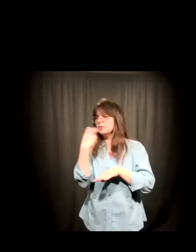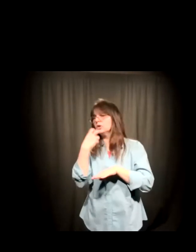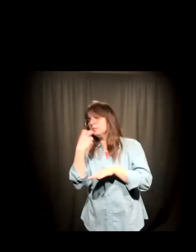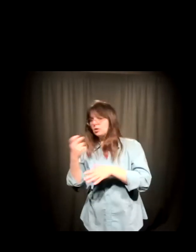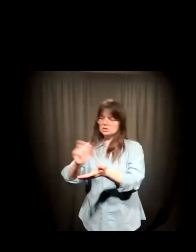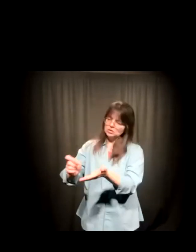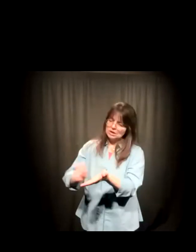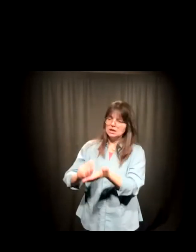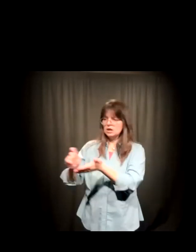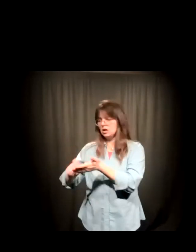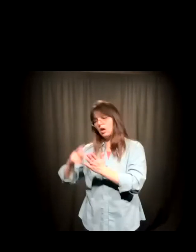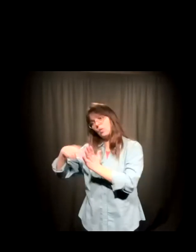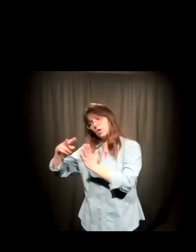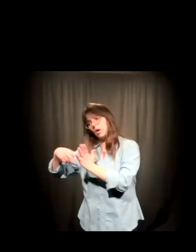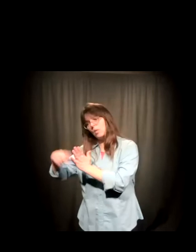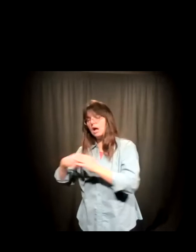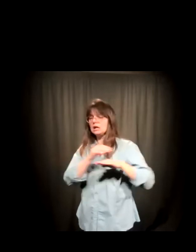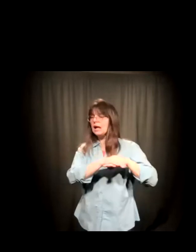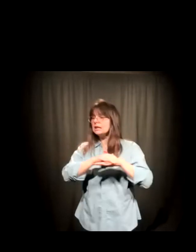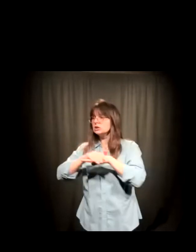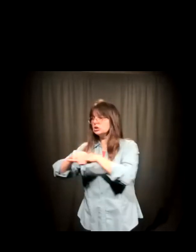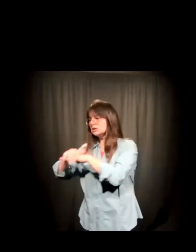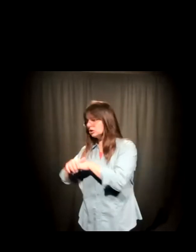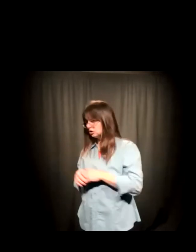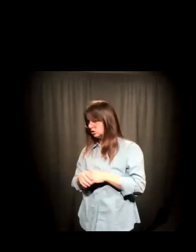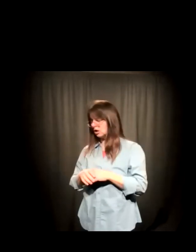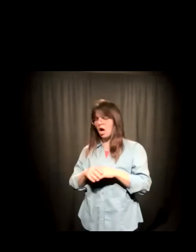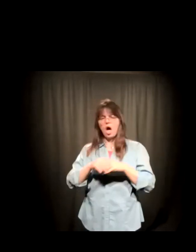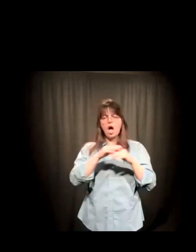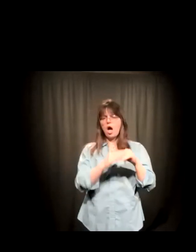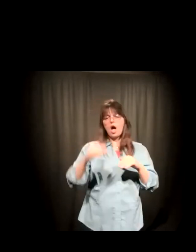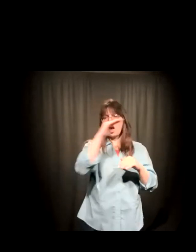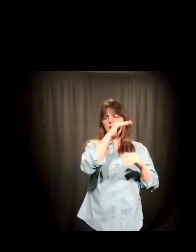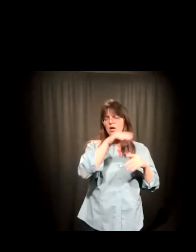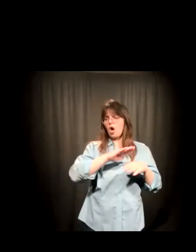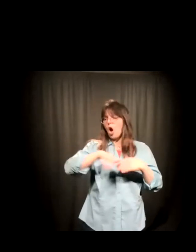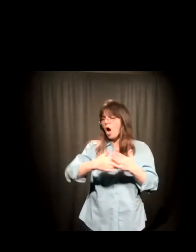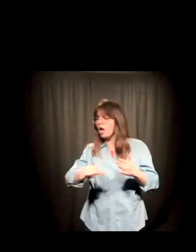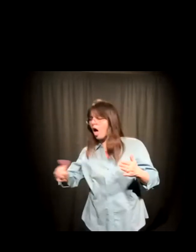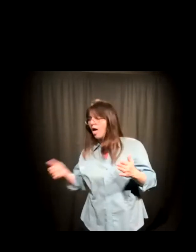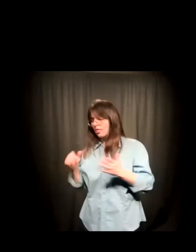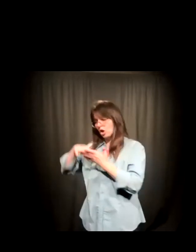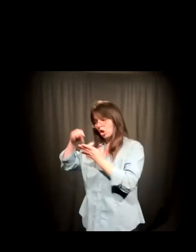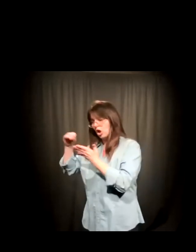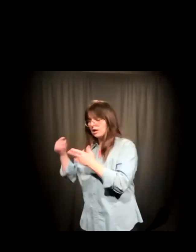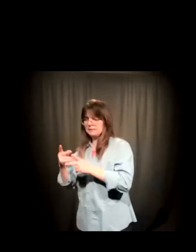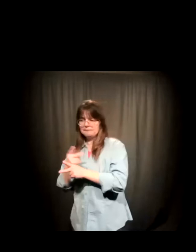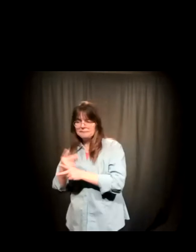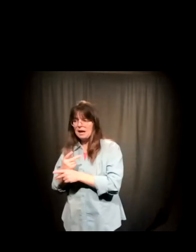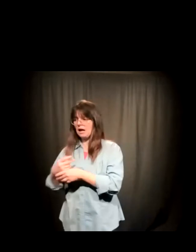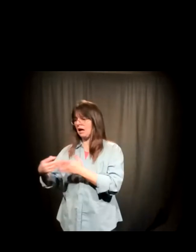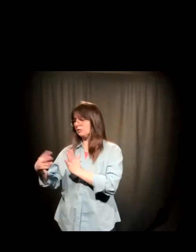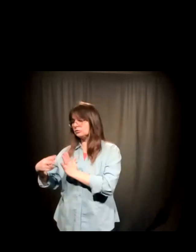English. It took priority over all other learning. Often it entirely displaced other